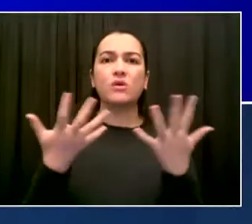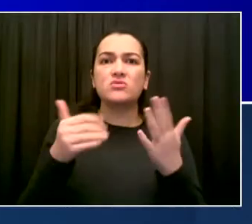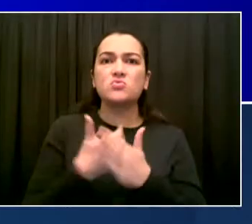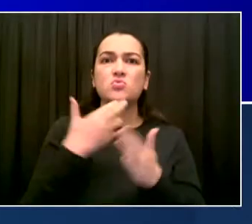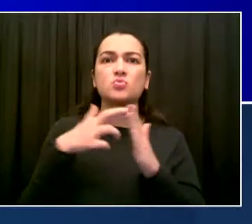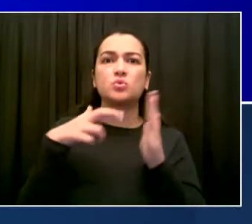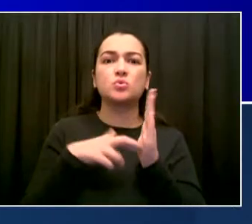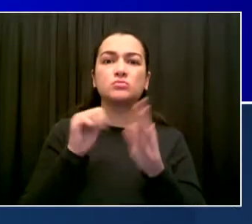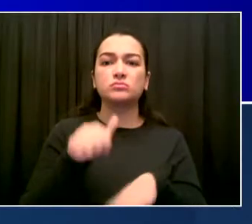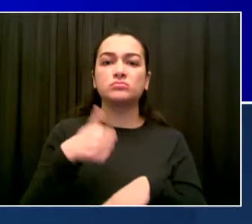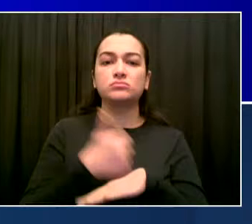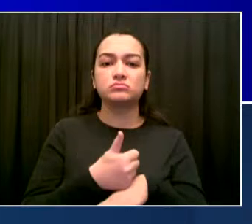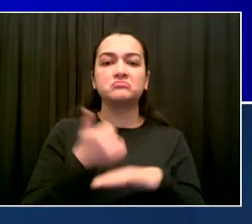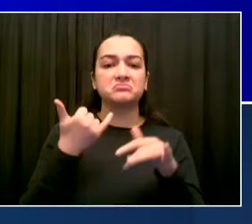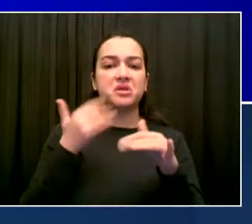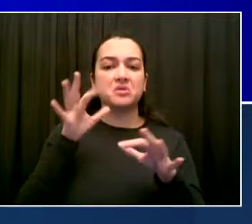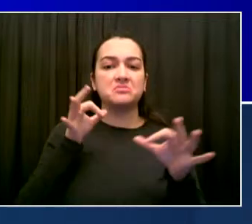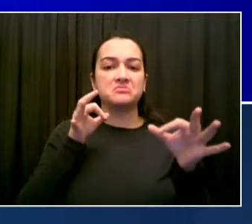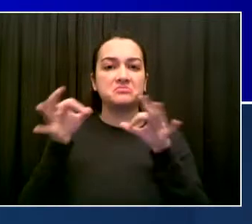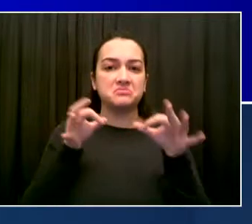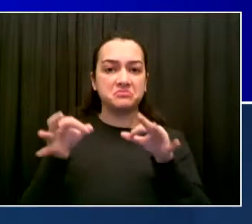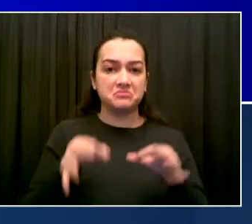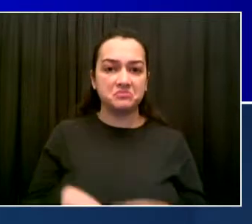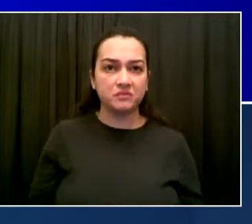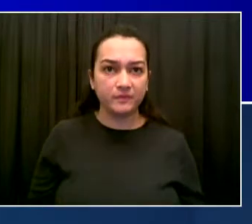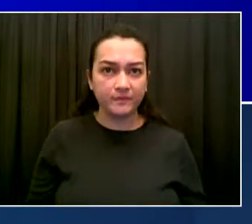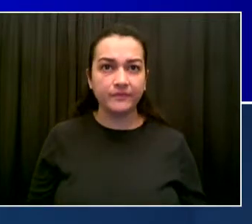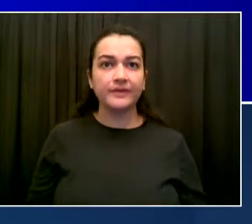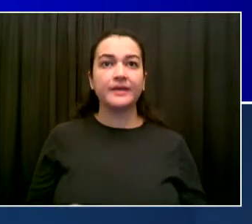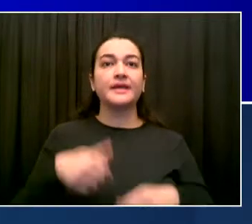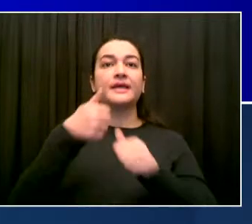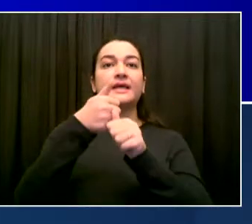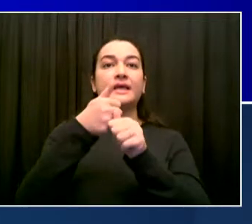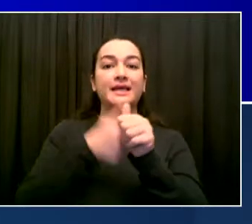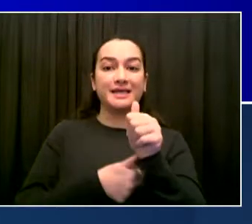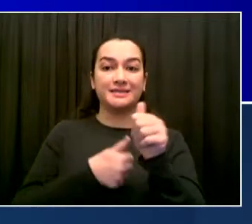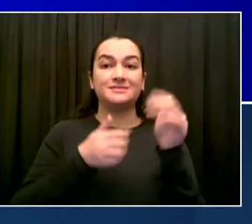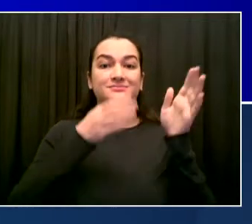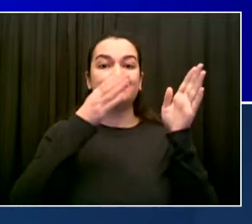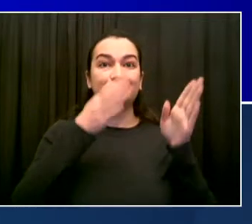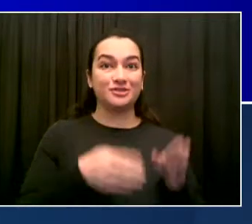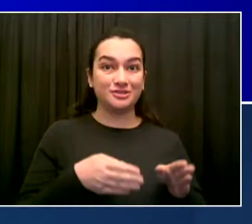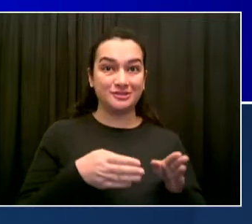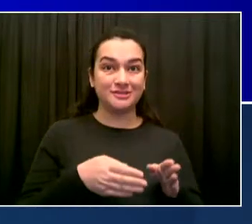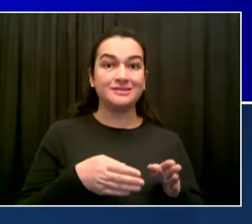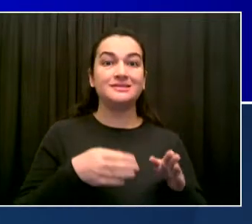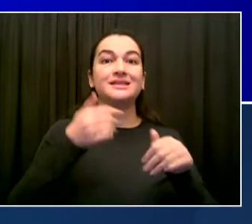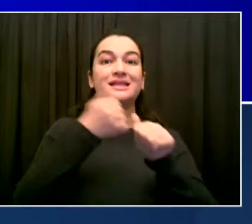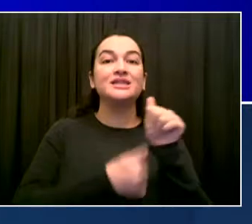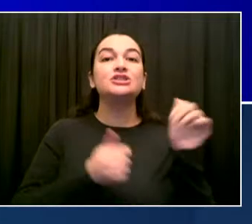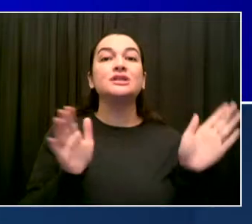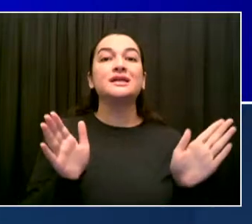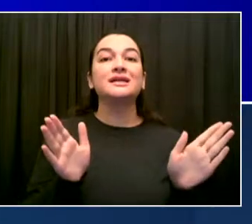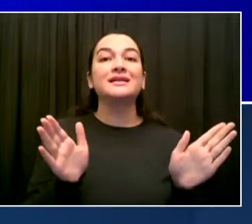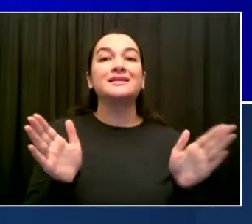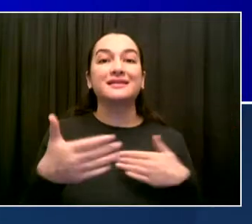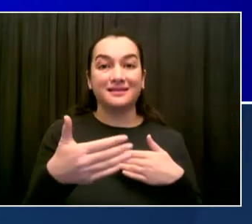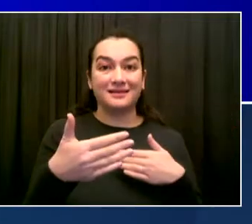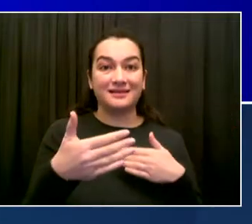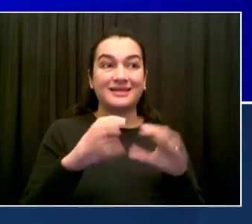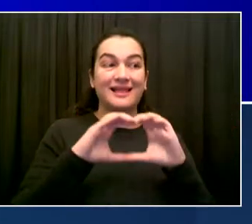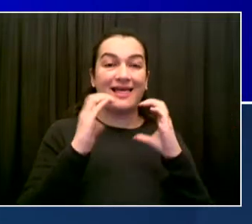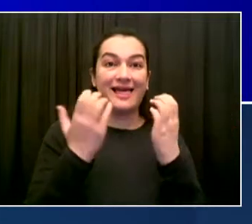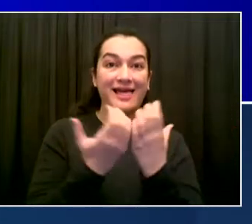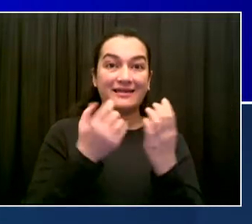remote. After 10 days, the classroom comes back. For the entire school, if there are 2 cases or 3 cases